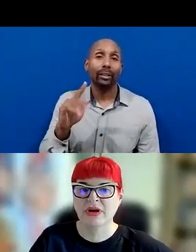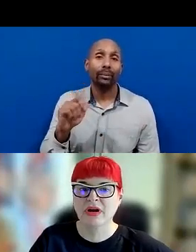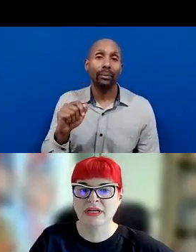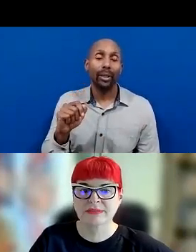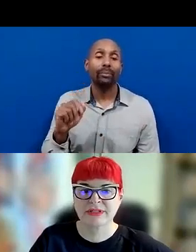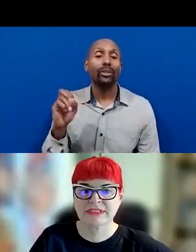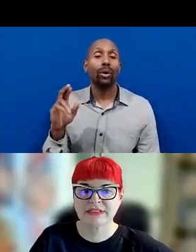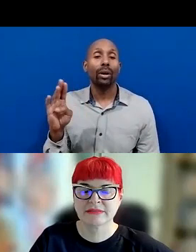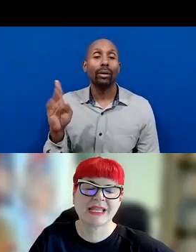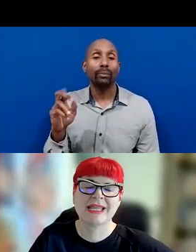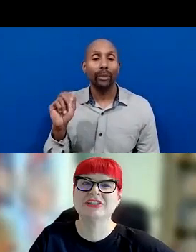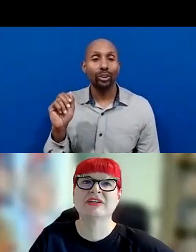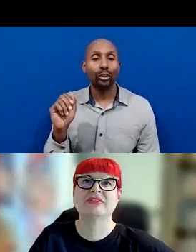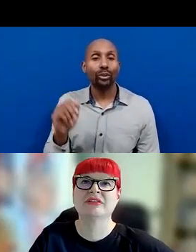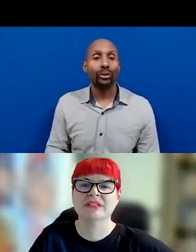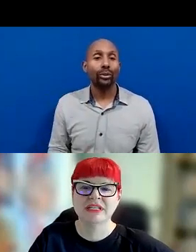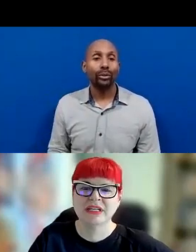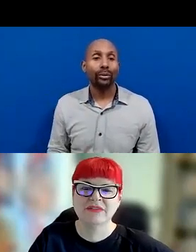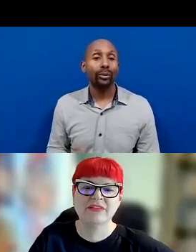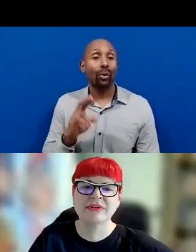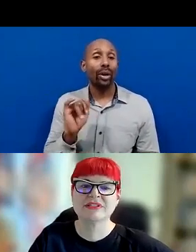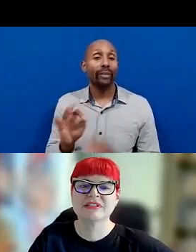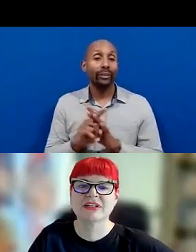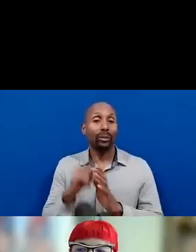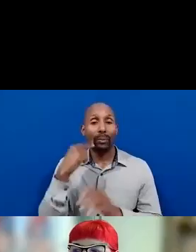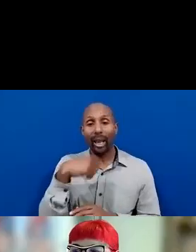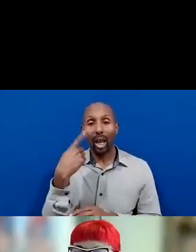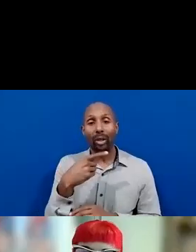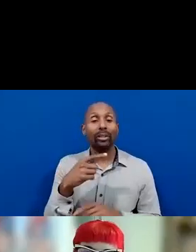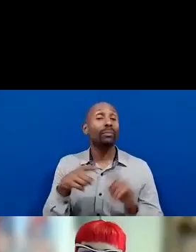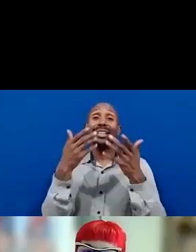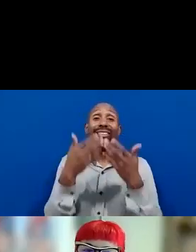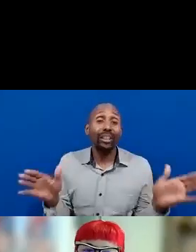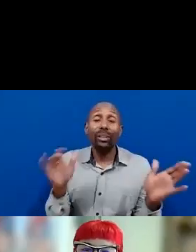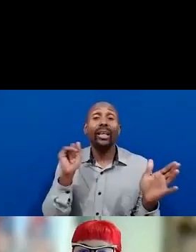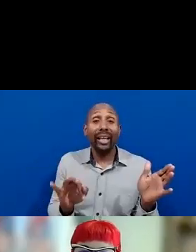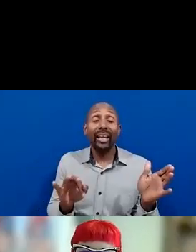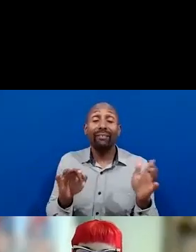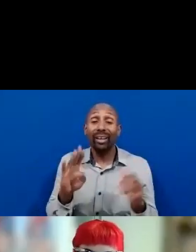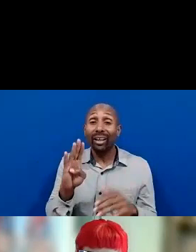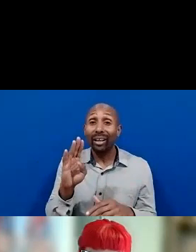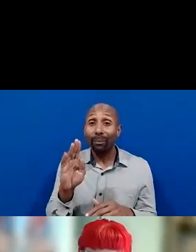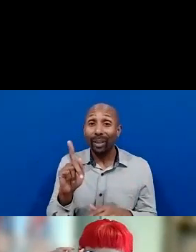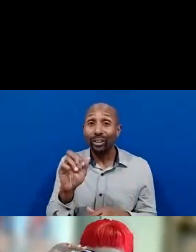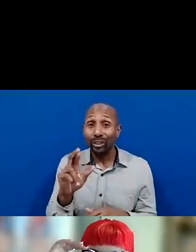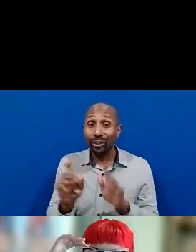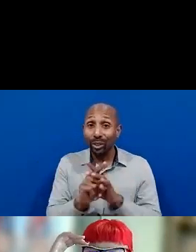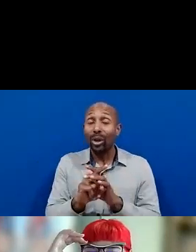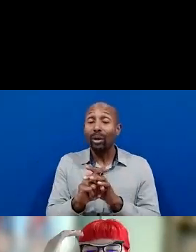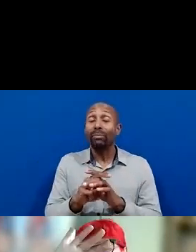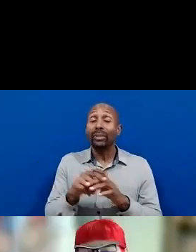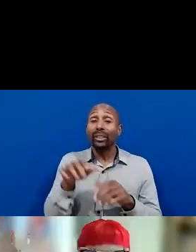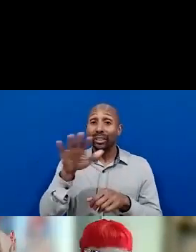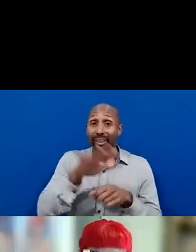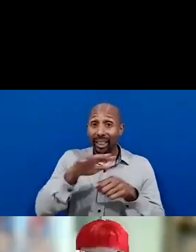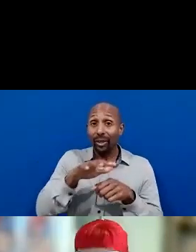folks are experiencing, in general, if you have blisters on your genitals, good idea to go get that checked out. So don't